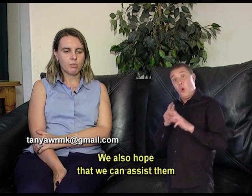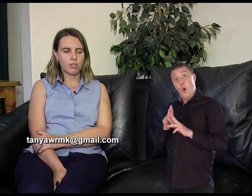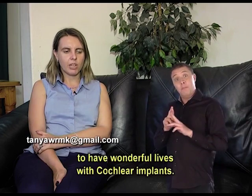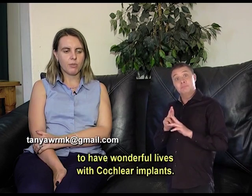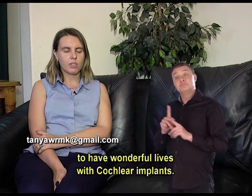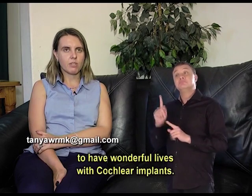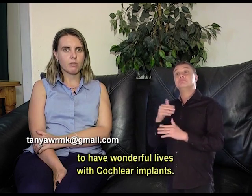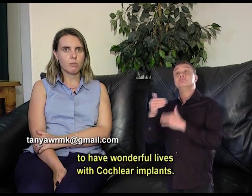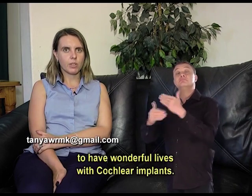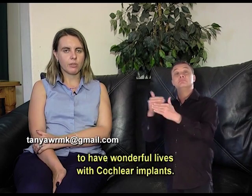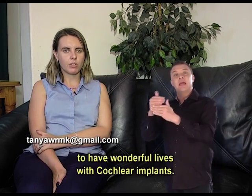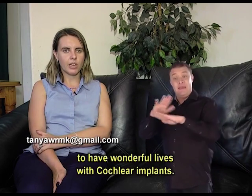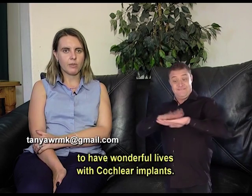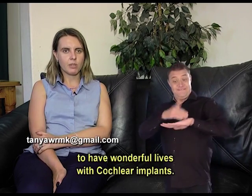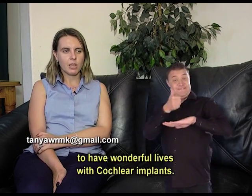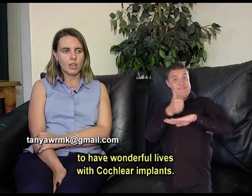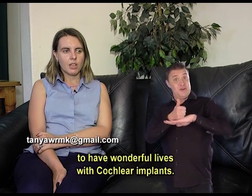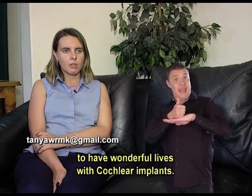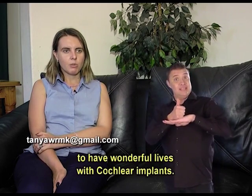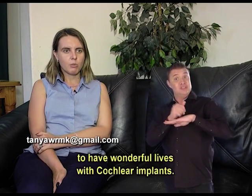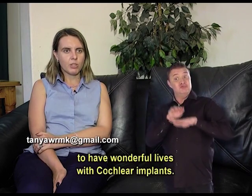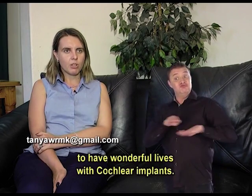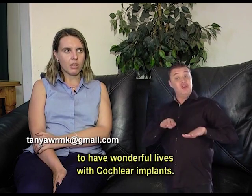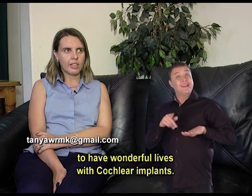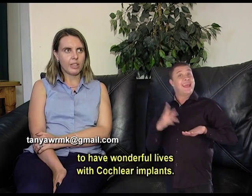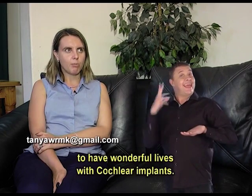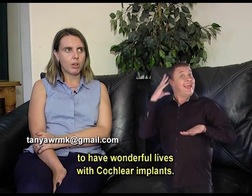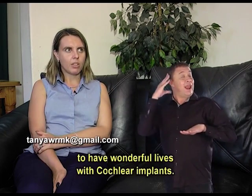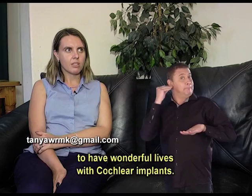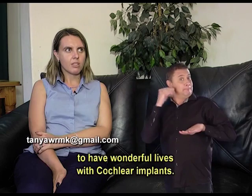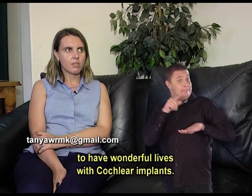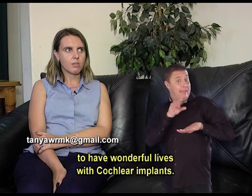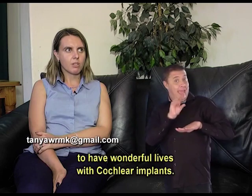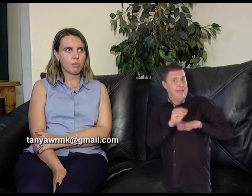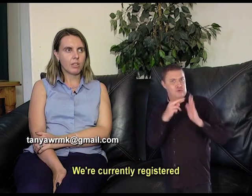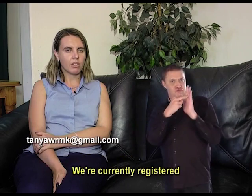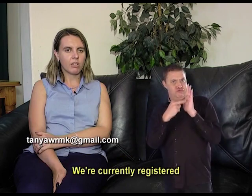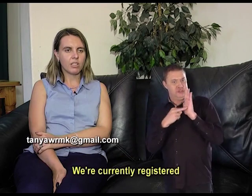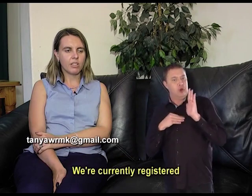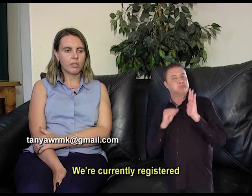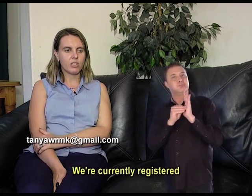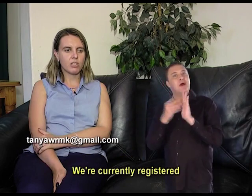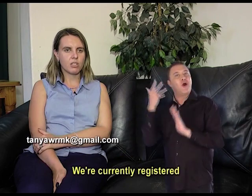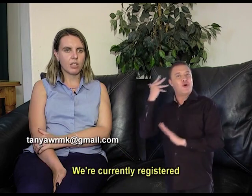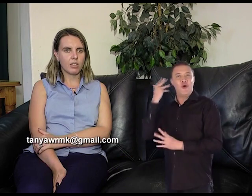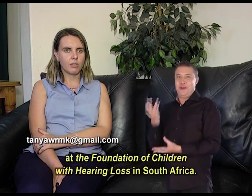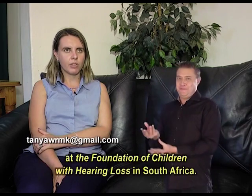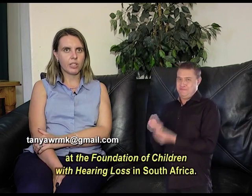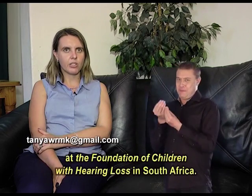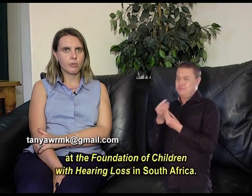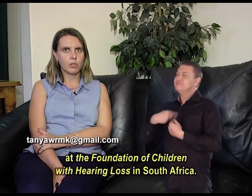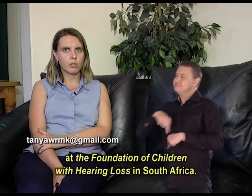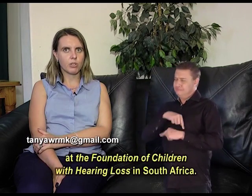assist them to have this wonderful lives with cochlear implants. We are currently registered at